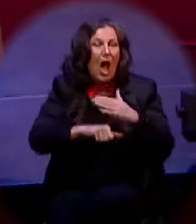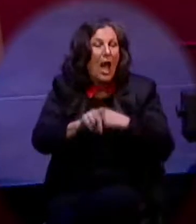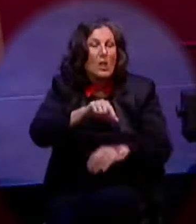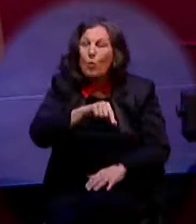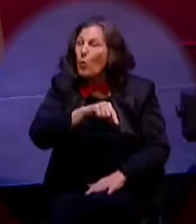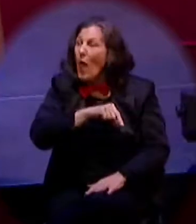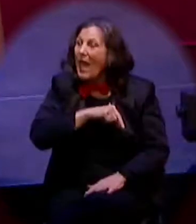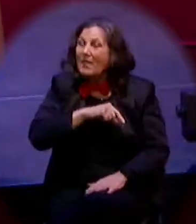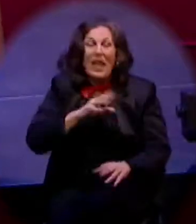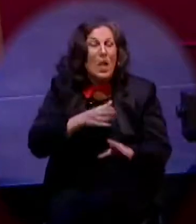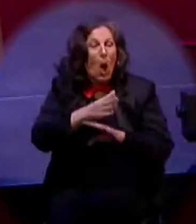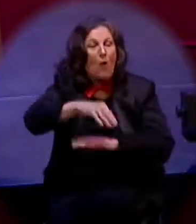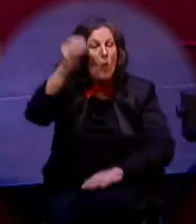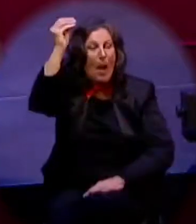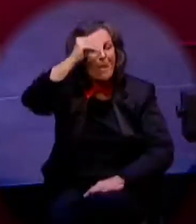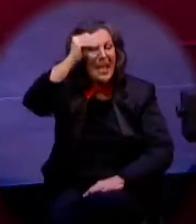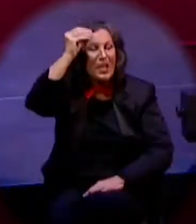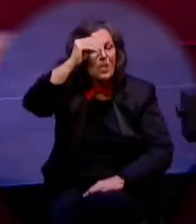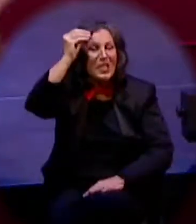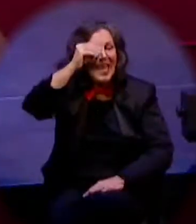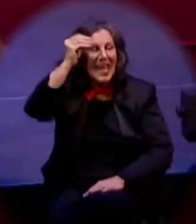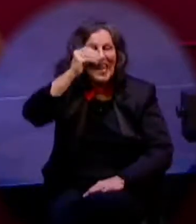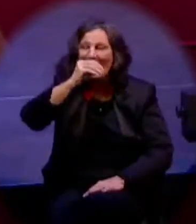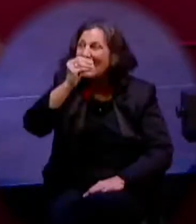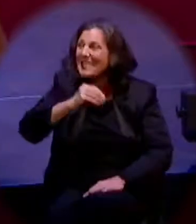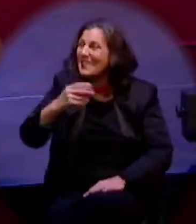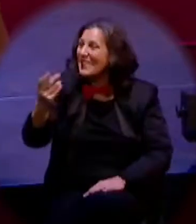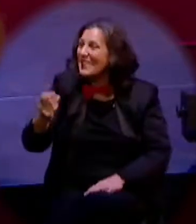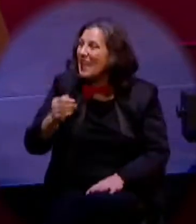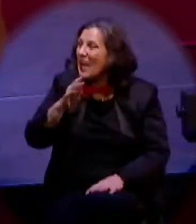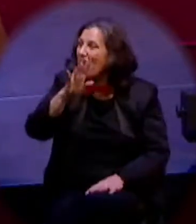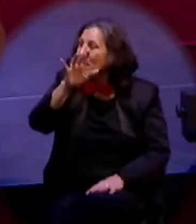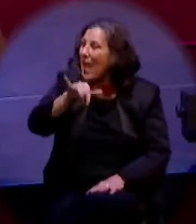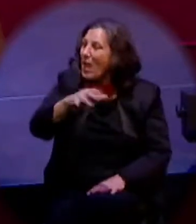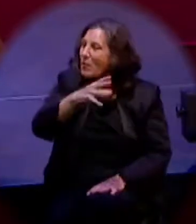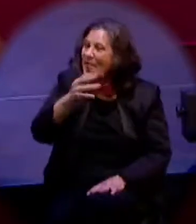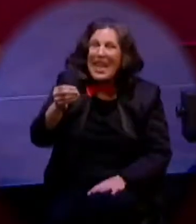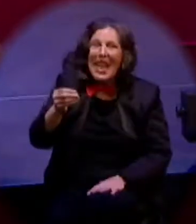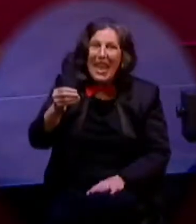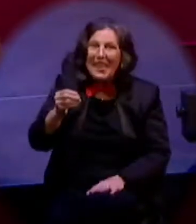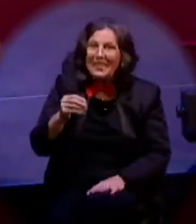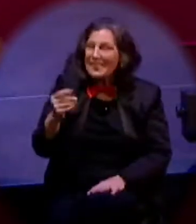underqualified and overopinionated with Angela and Marion.